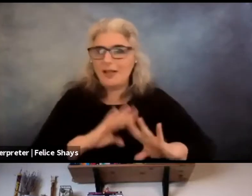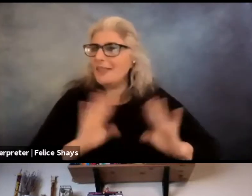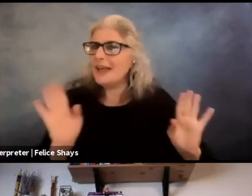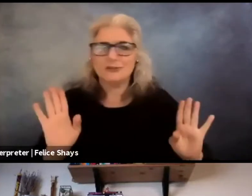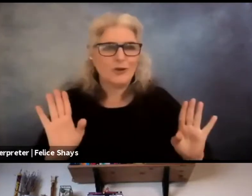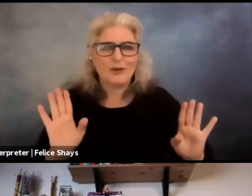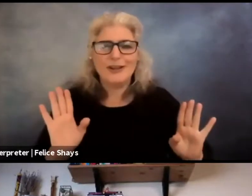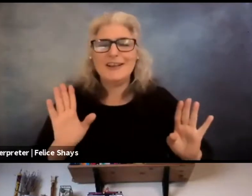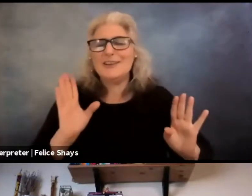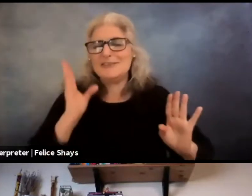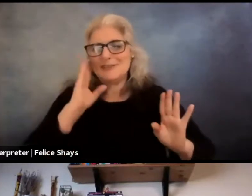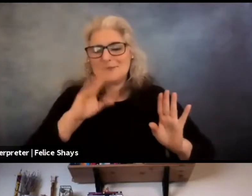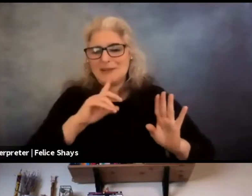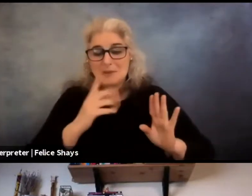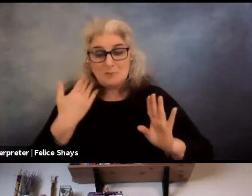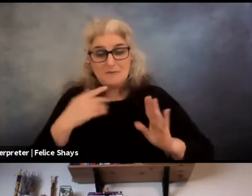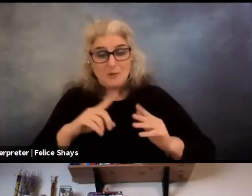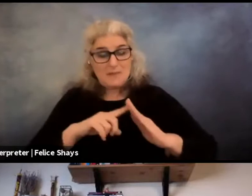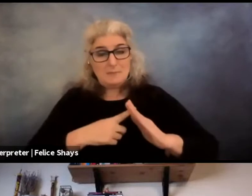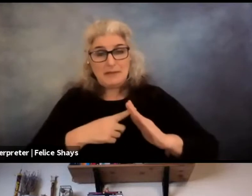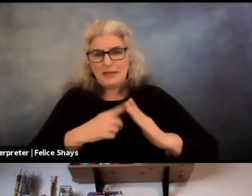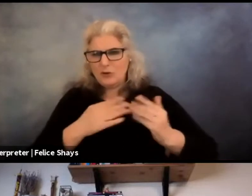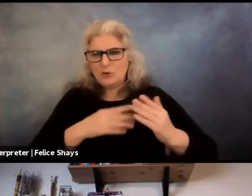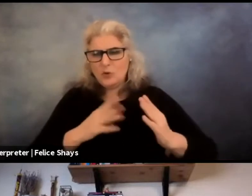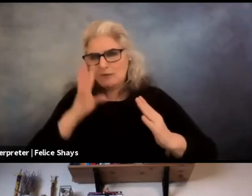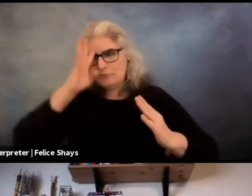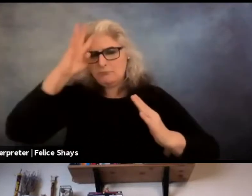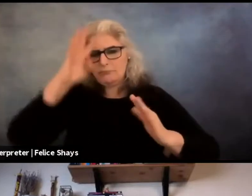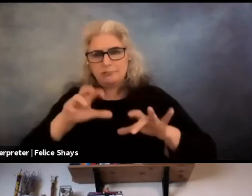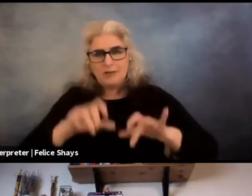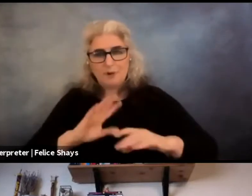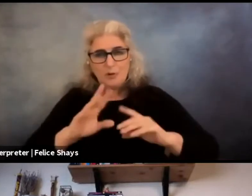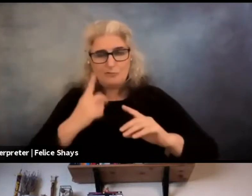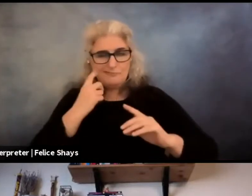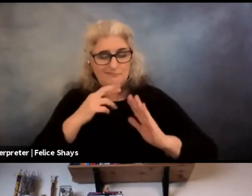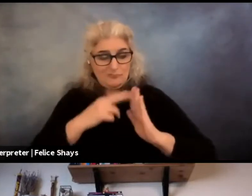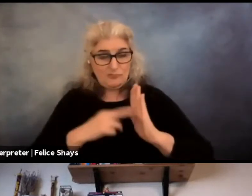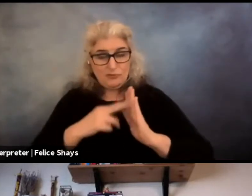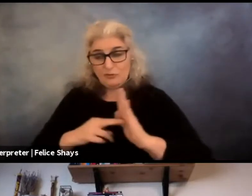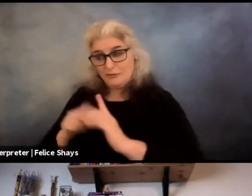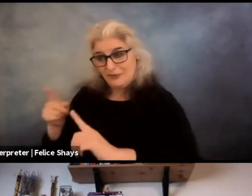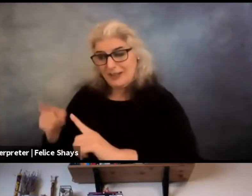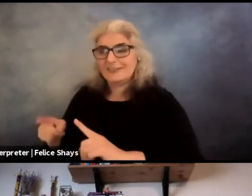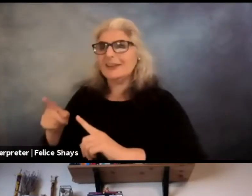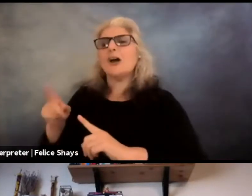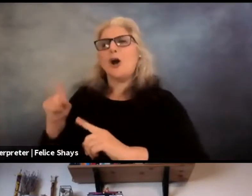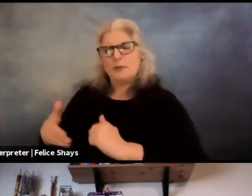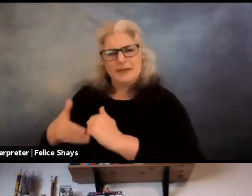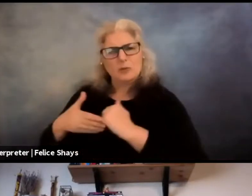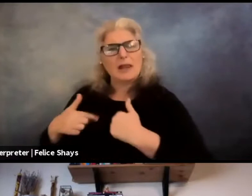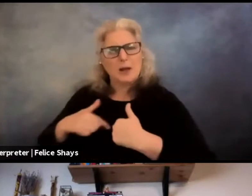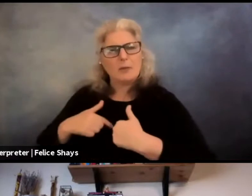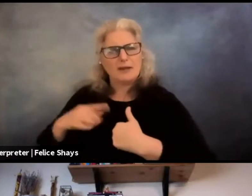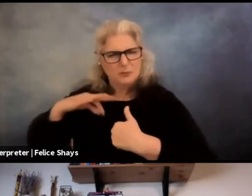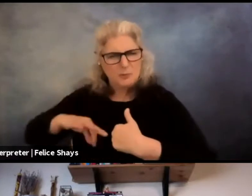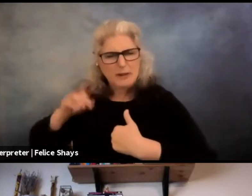part where whoever wrote those rules was like, all right, this is going to be good for us. That's what they meant. Now, somebody